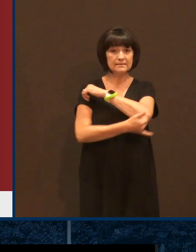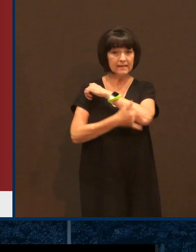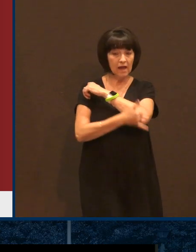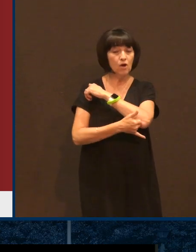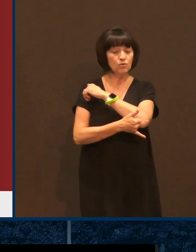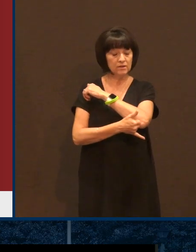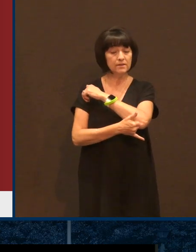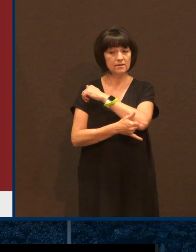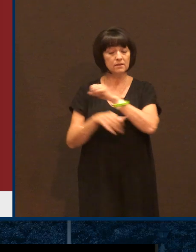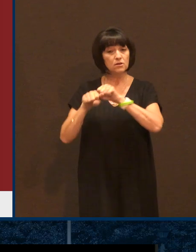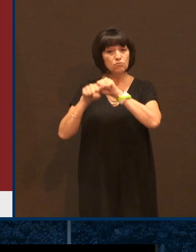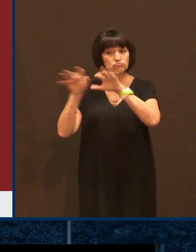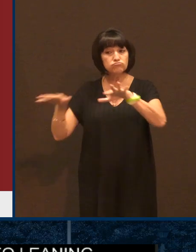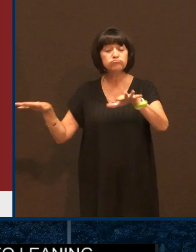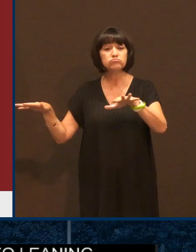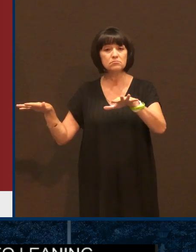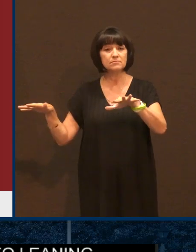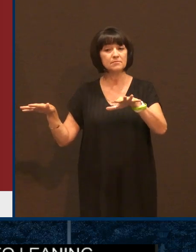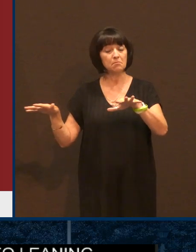to manage